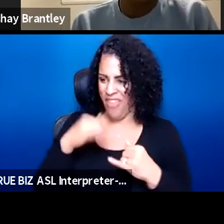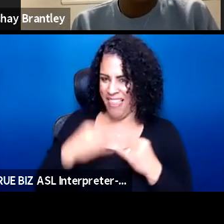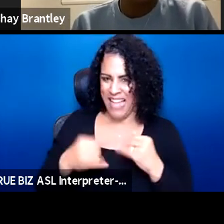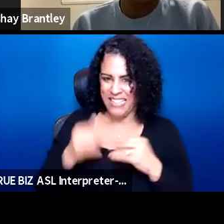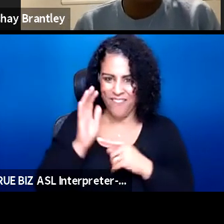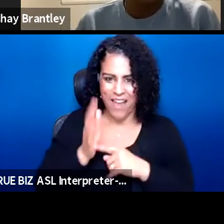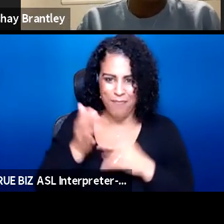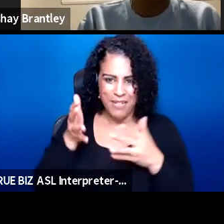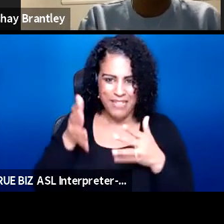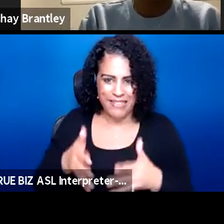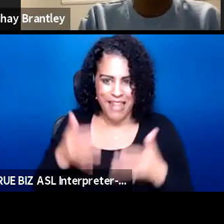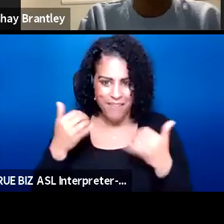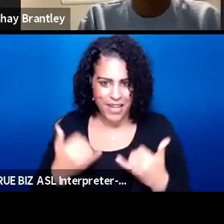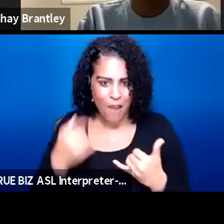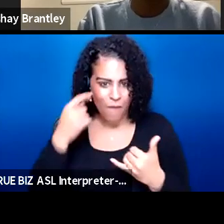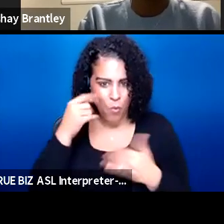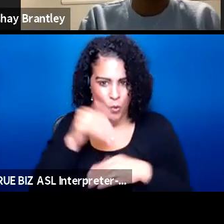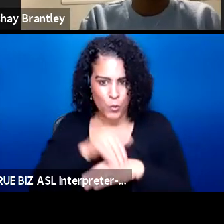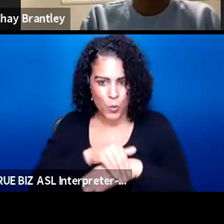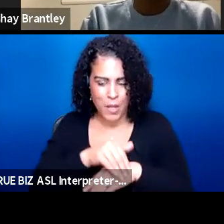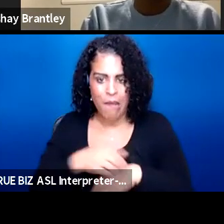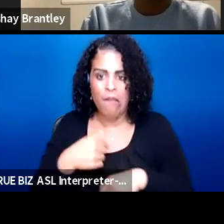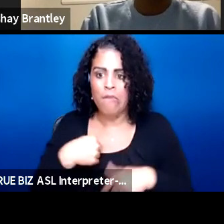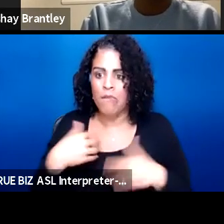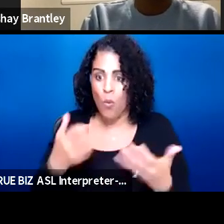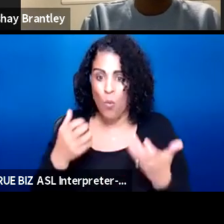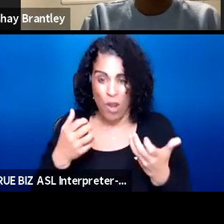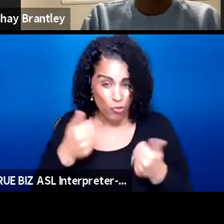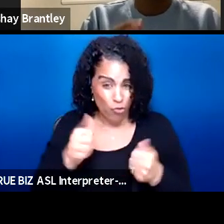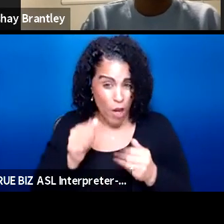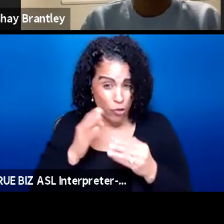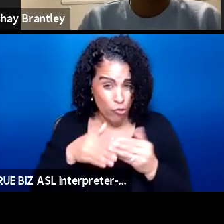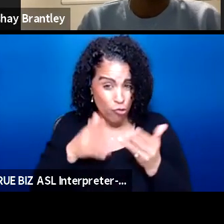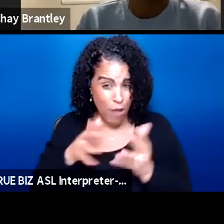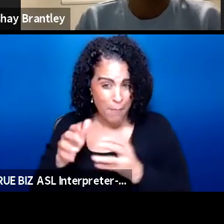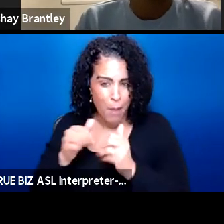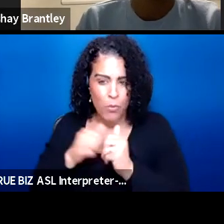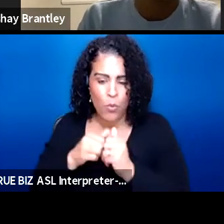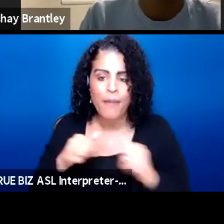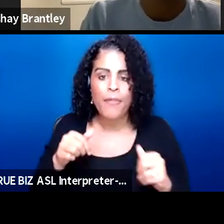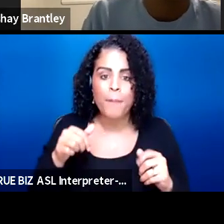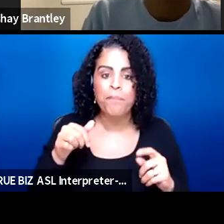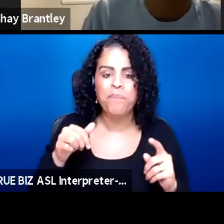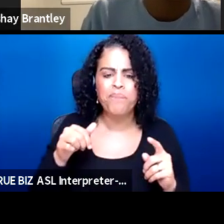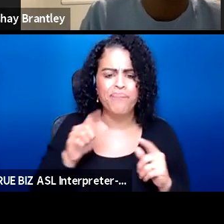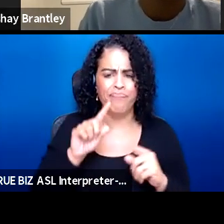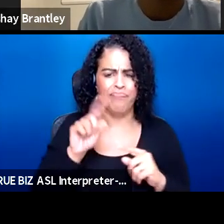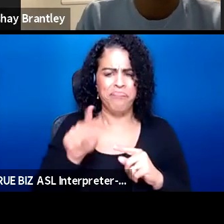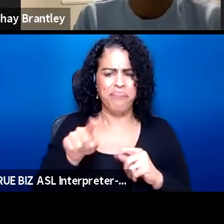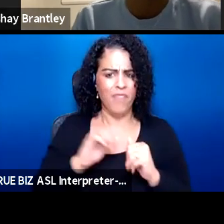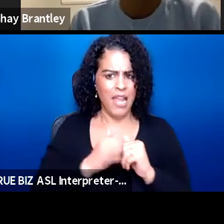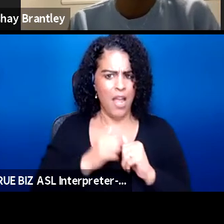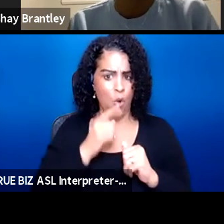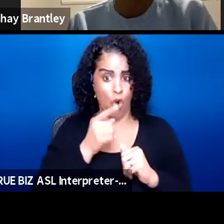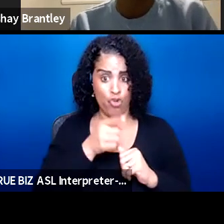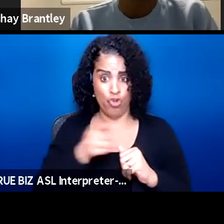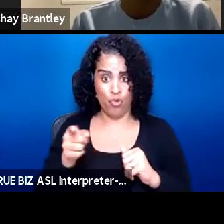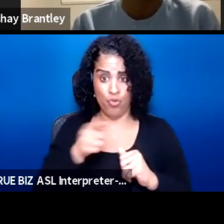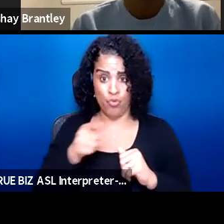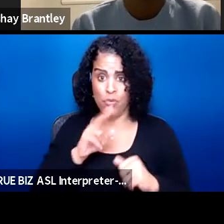5 minutes for tonight. And so I want to wrap up with, you know, how are you